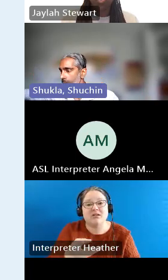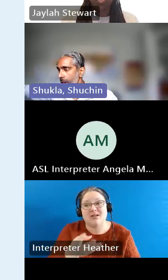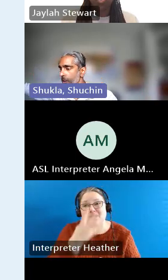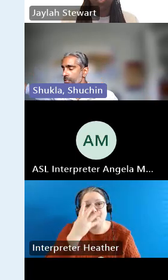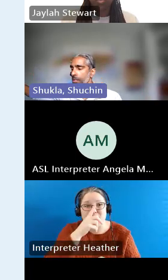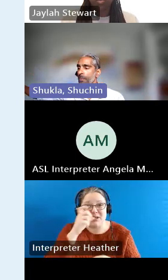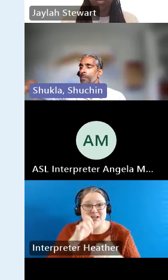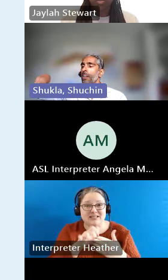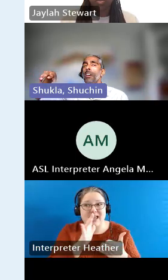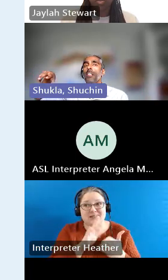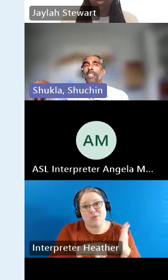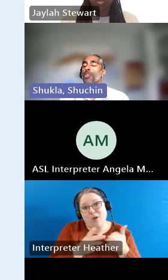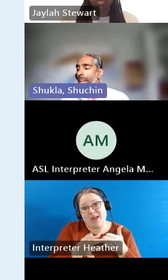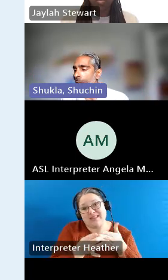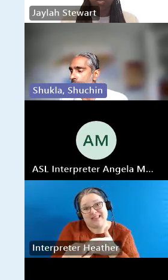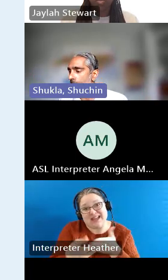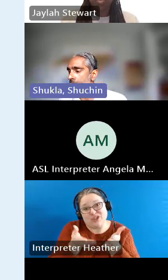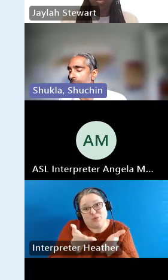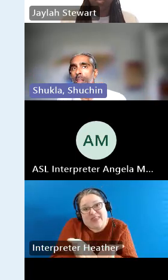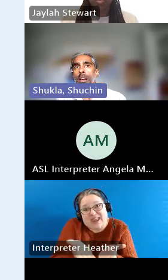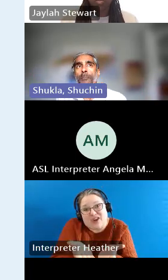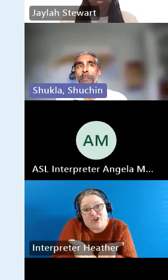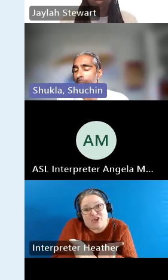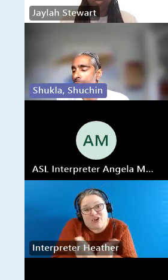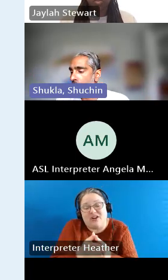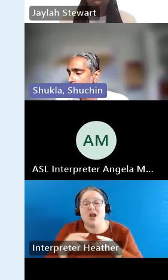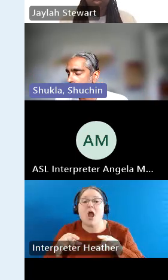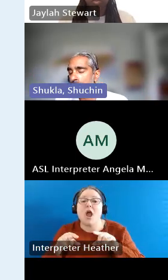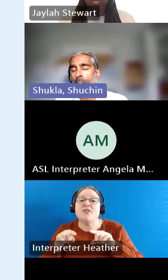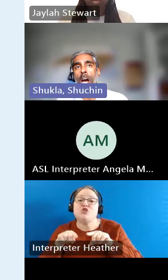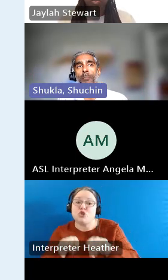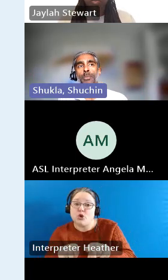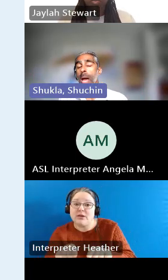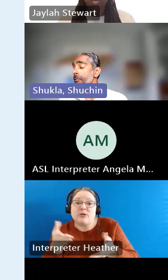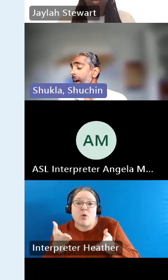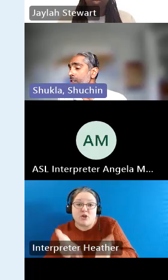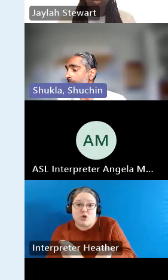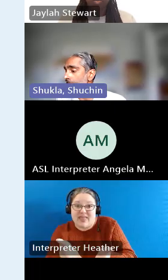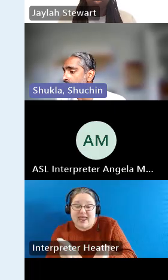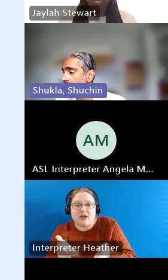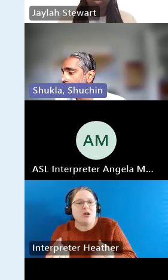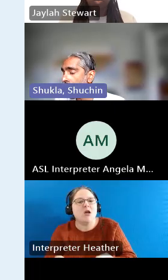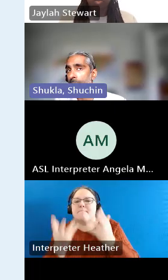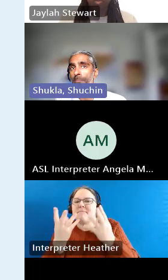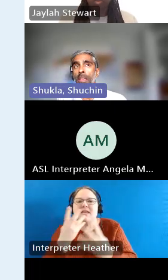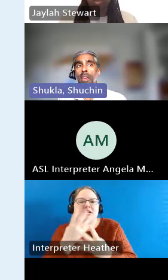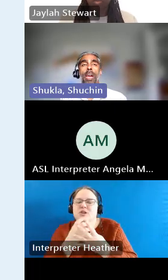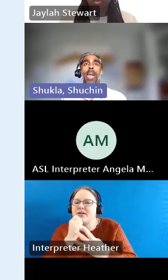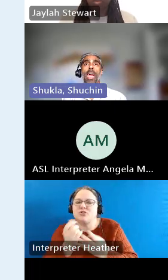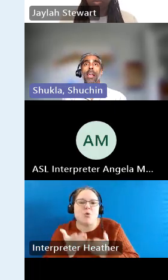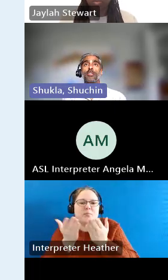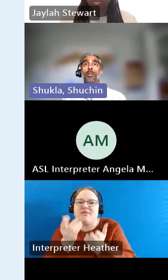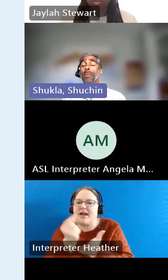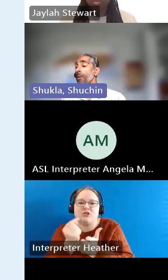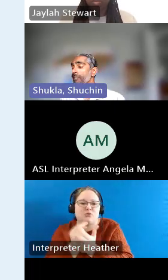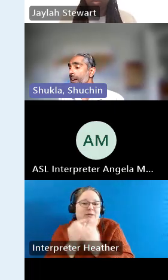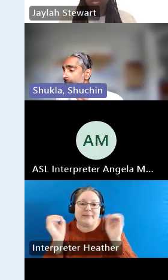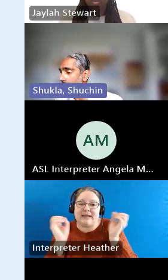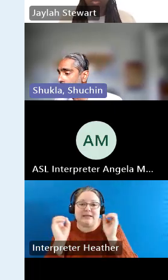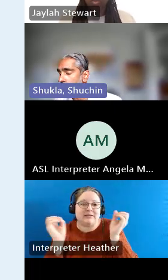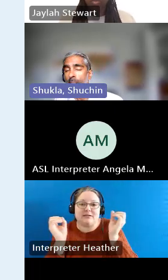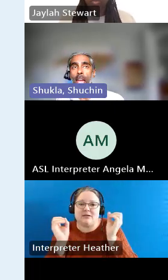of what led to incarceration. Then during incarceration, many jails do not provide treatment of any kind. And